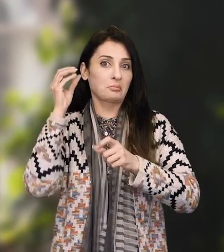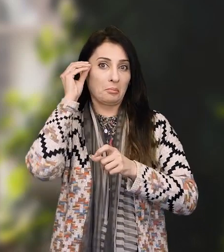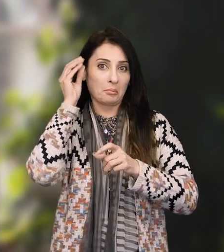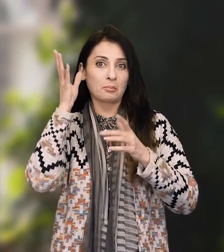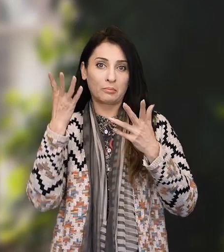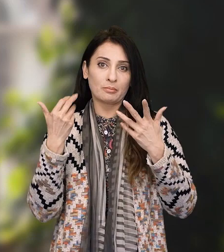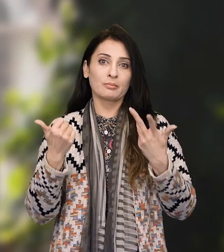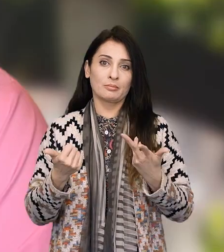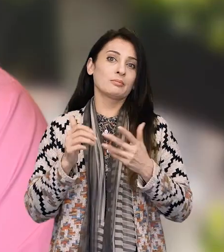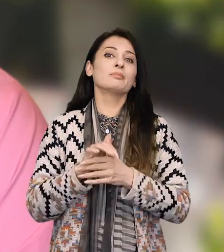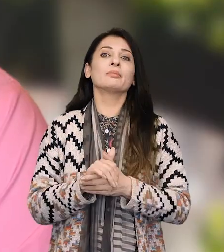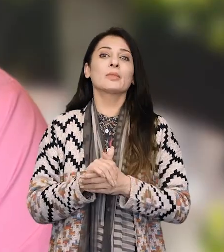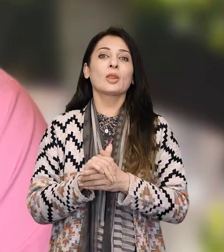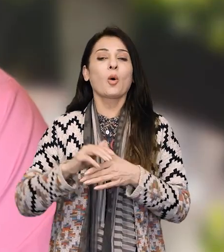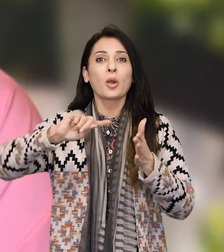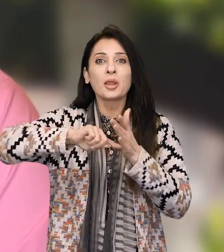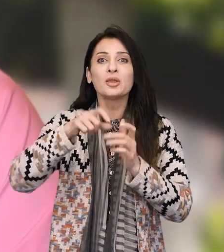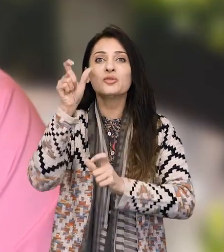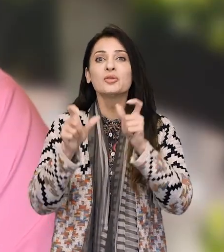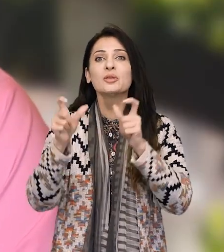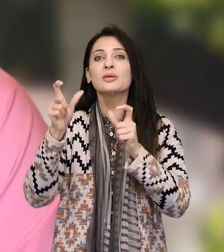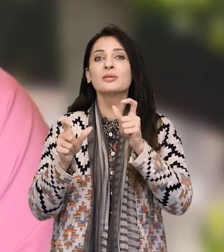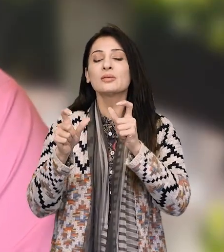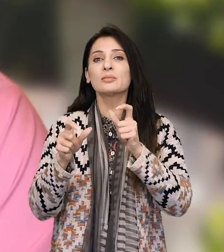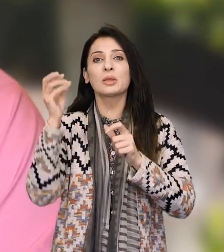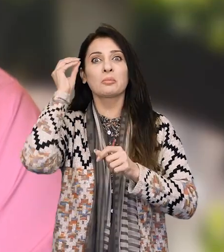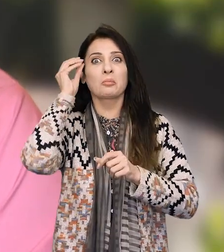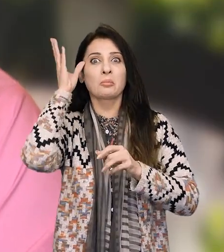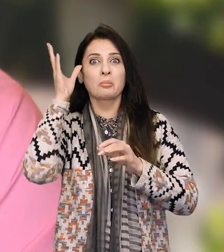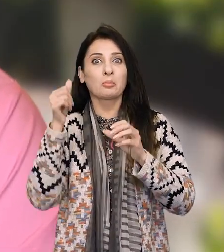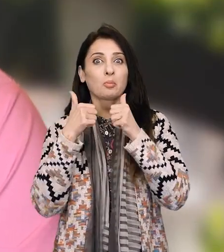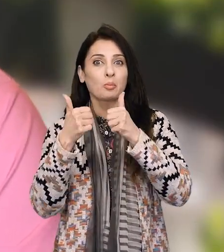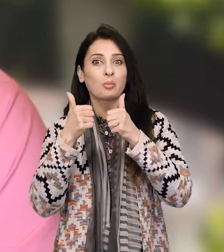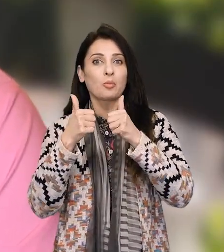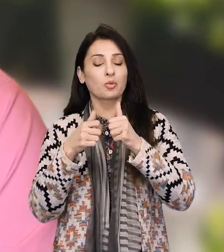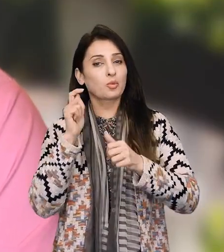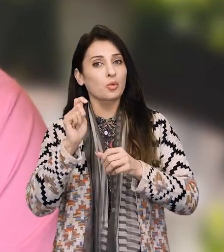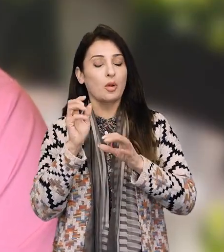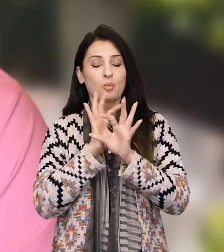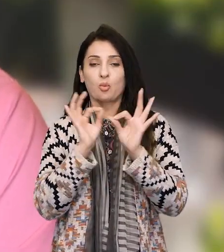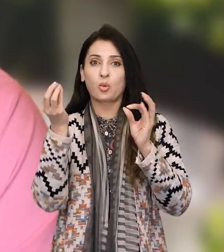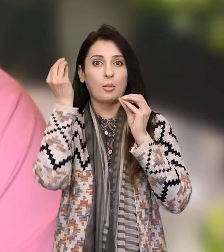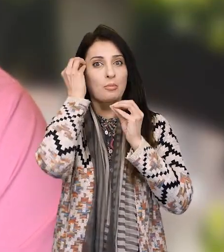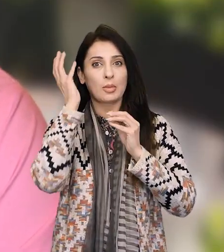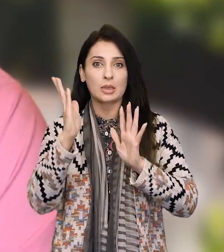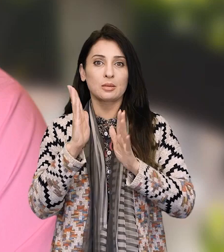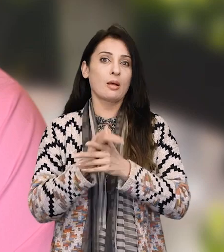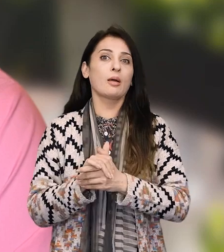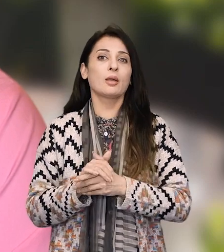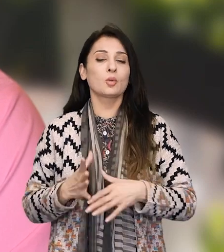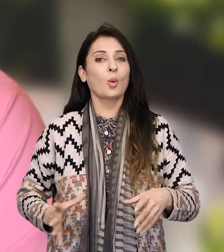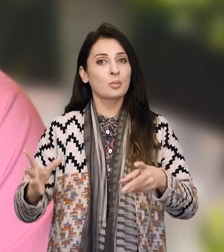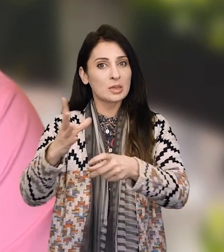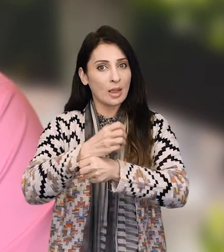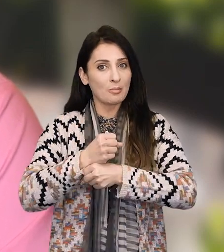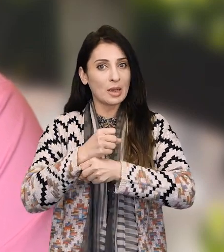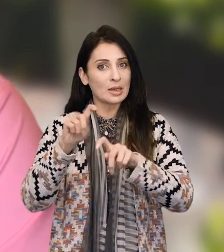skilled, and our engineers are super, you know, they're great at what they do. So together as a